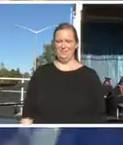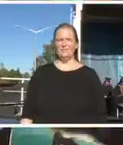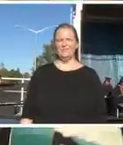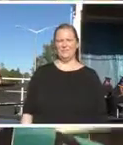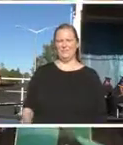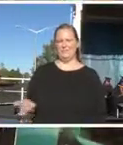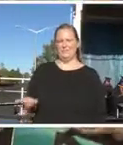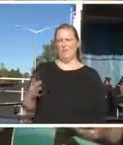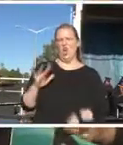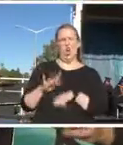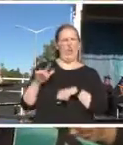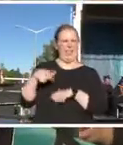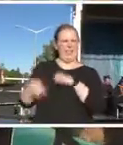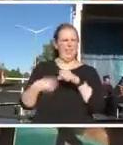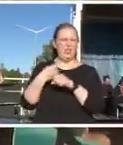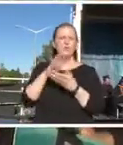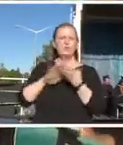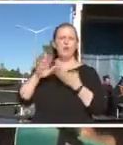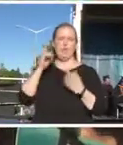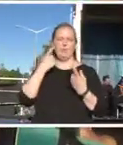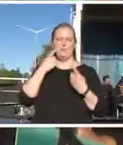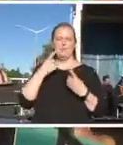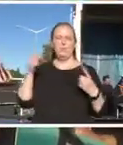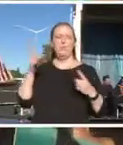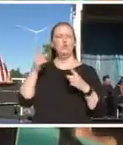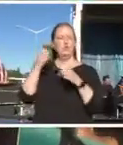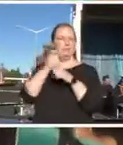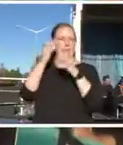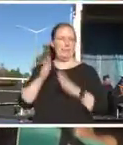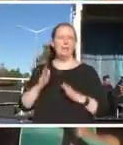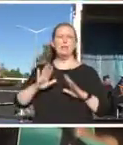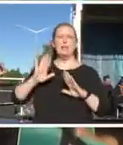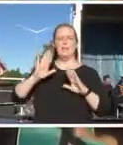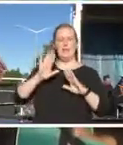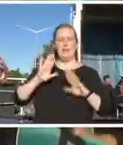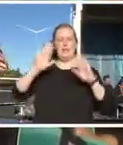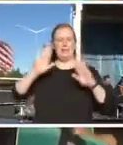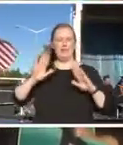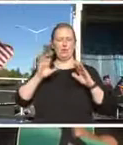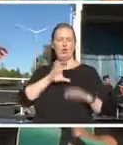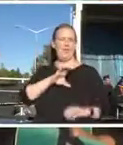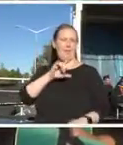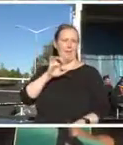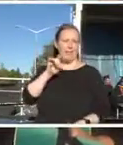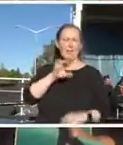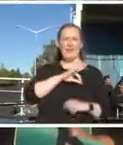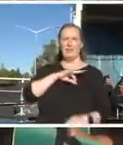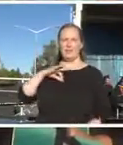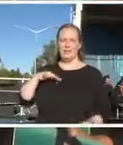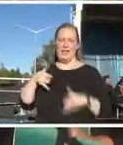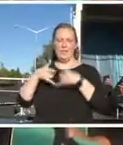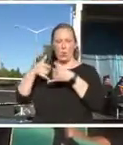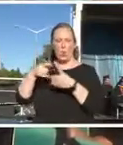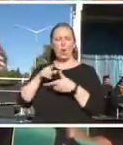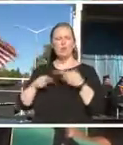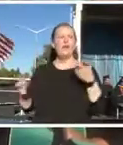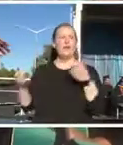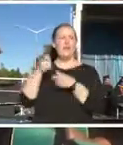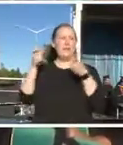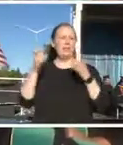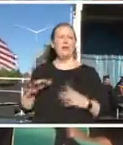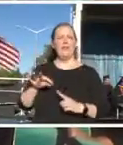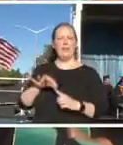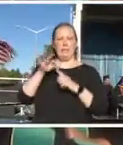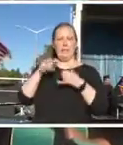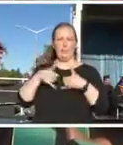Earlier this year, the college announced recipients of the Exceptional Classified and Staff Awards, the Administrative Exempt Awards, and